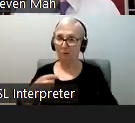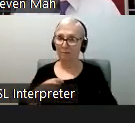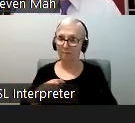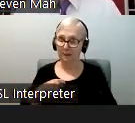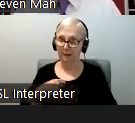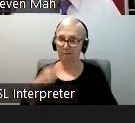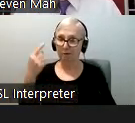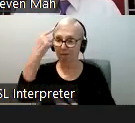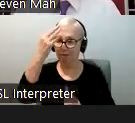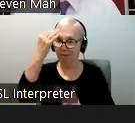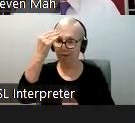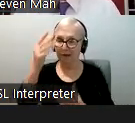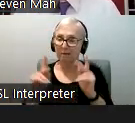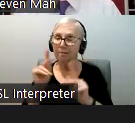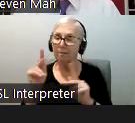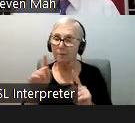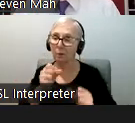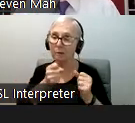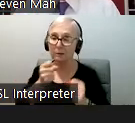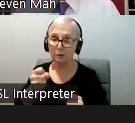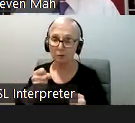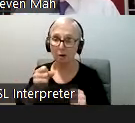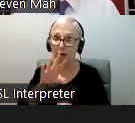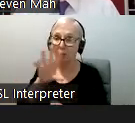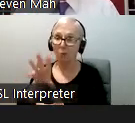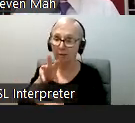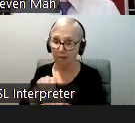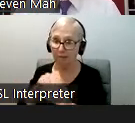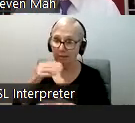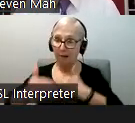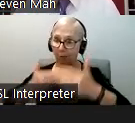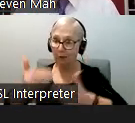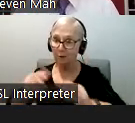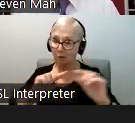of folks that would be really strong within the stakeholder process or groups,